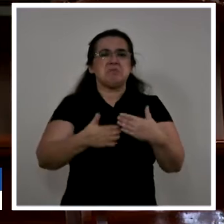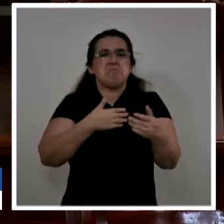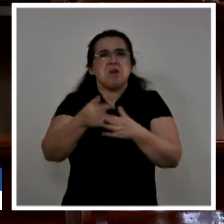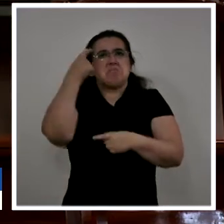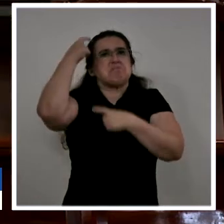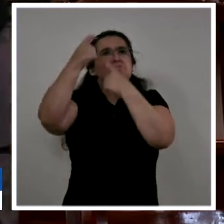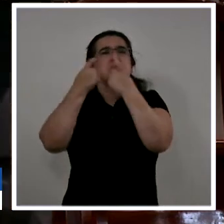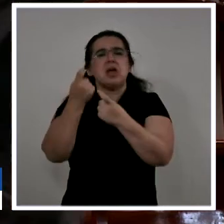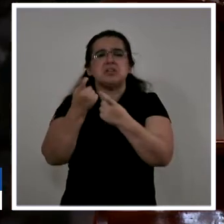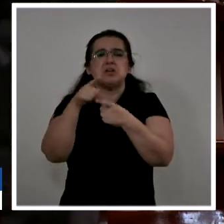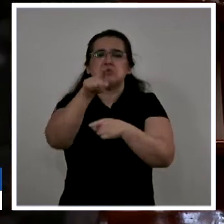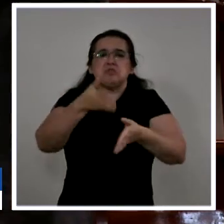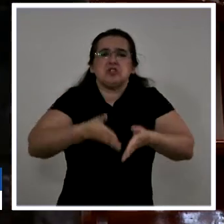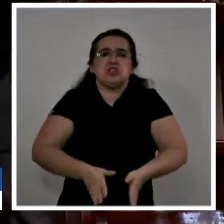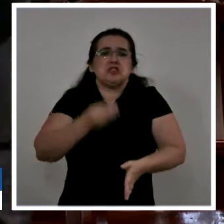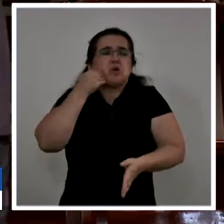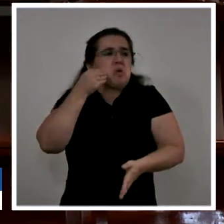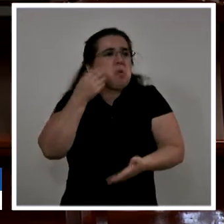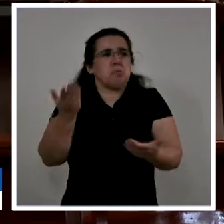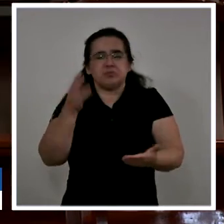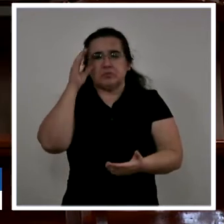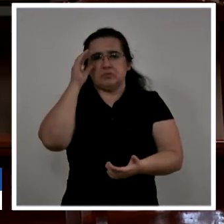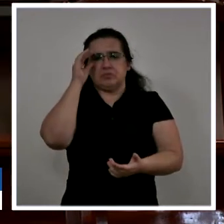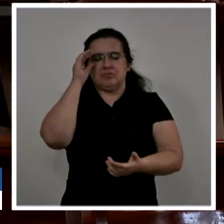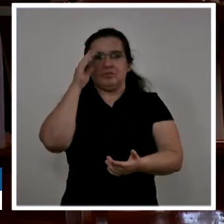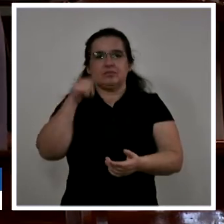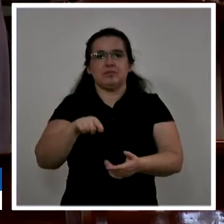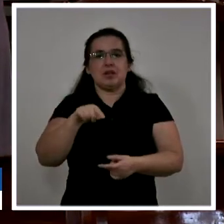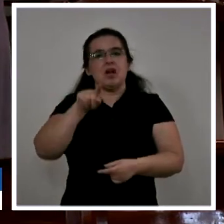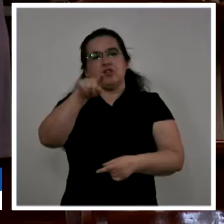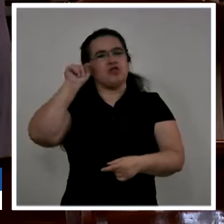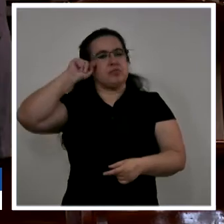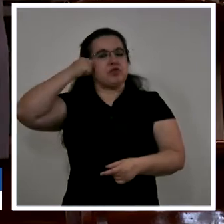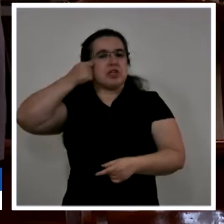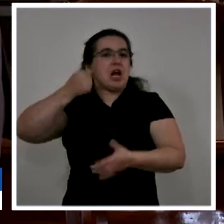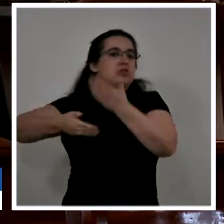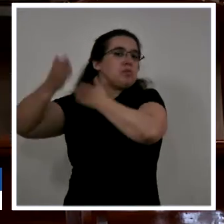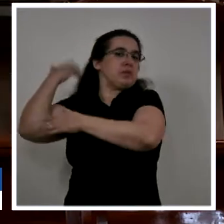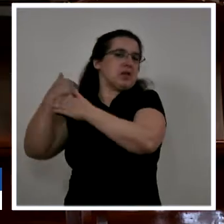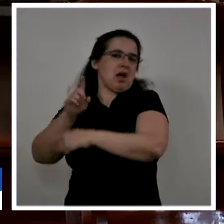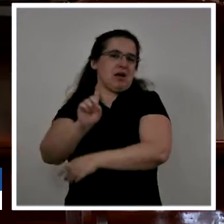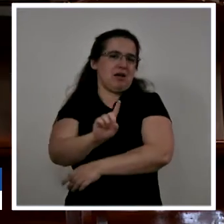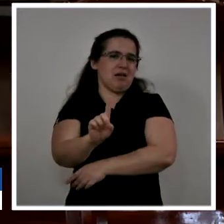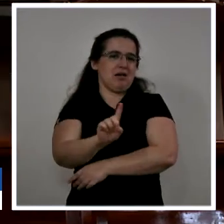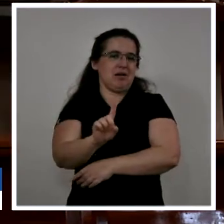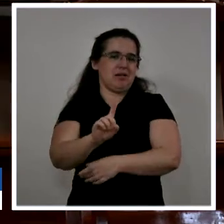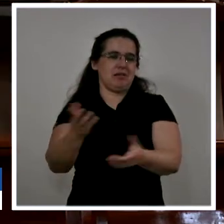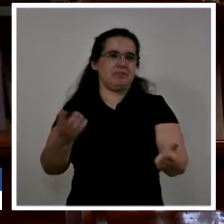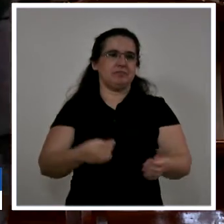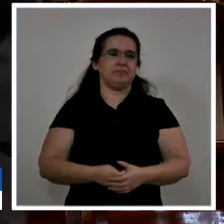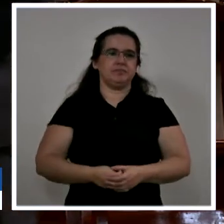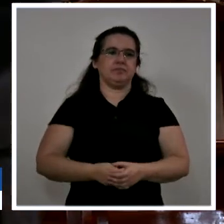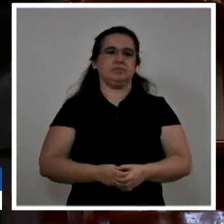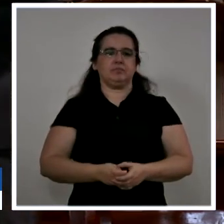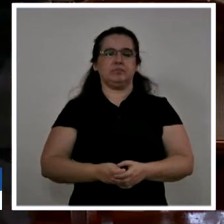ou como achem que vocês nasceram, we don't have to be a victim of that. Não temos de ser vítimas desse aspecto. The Christian message is not a message